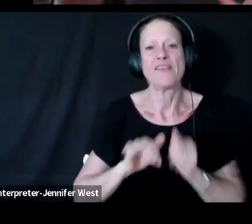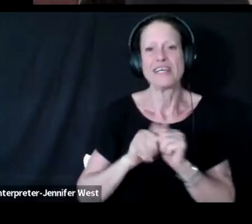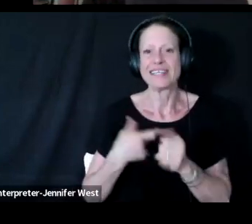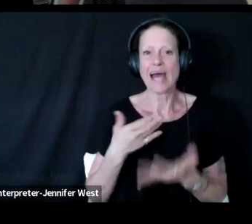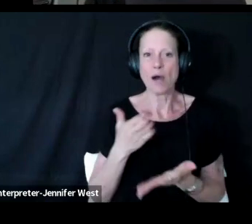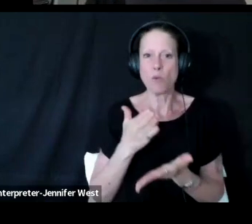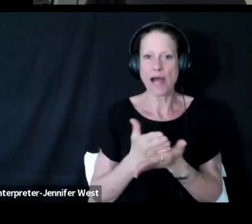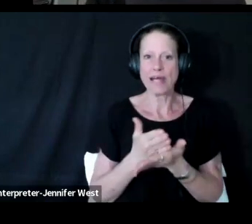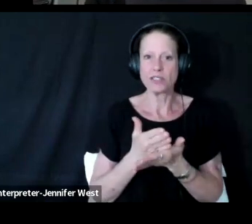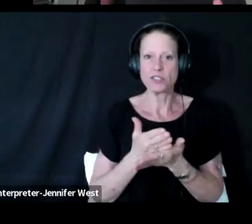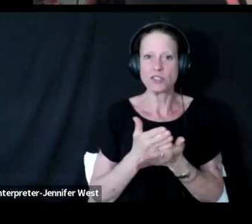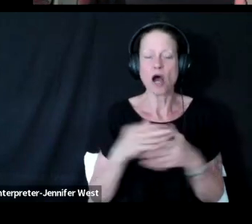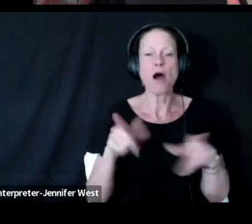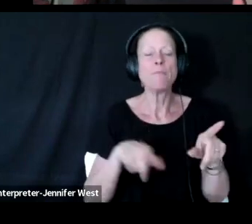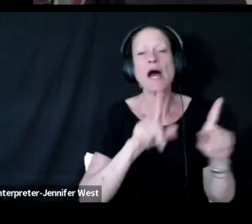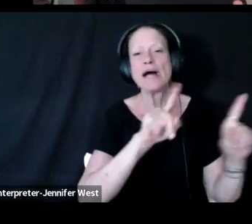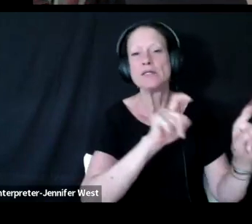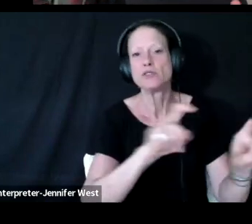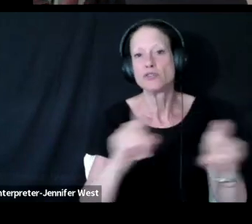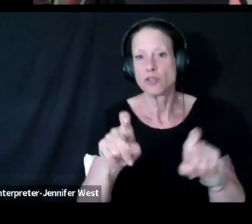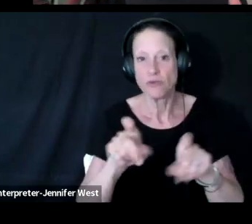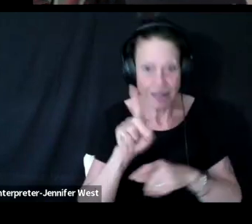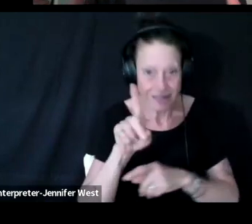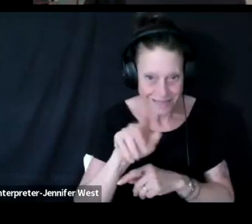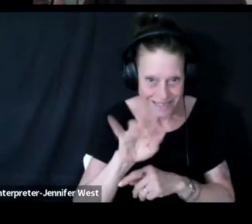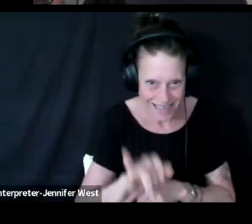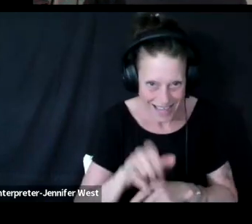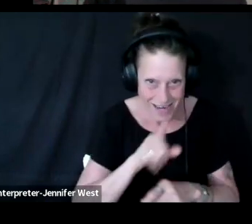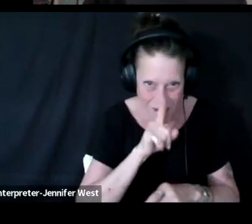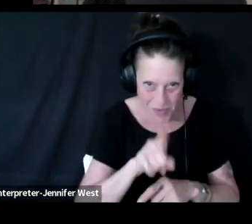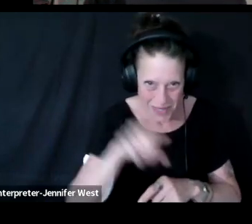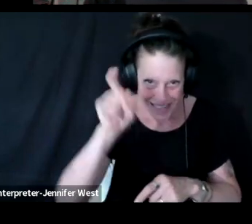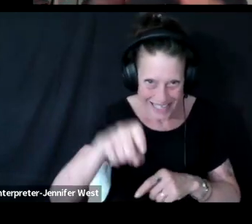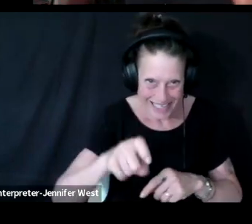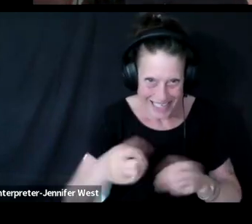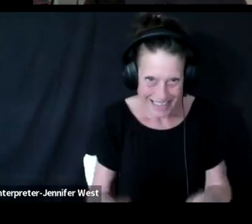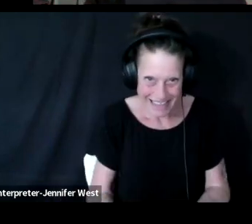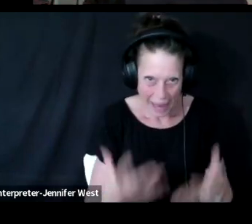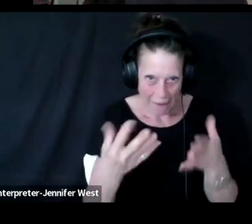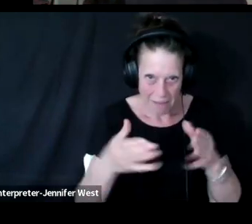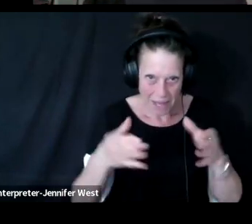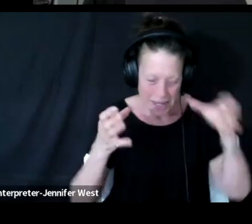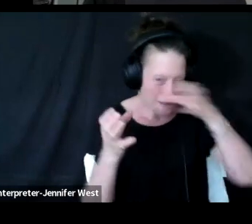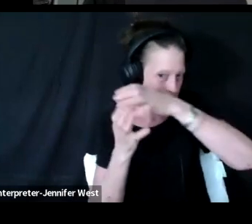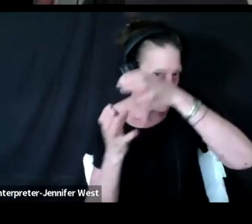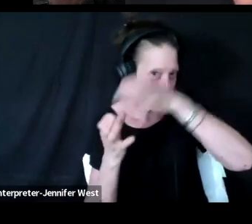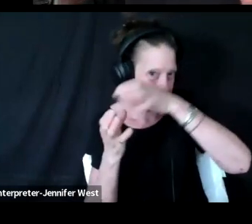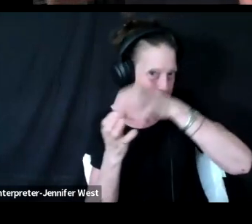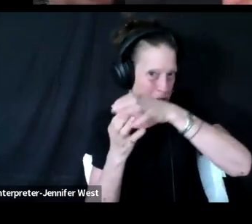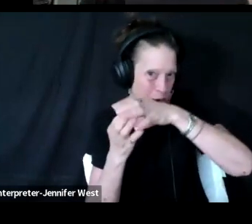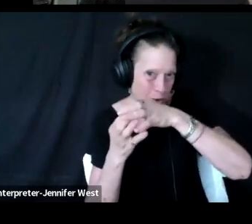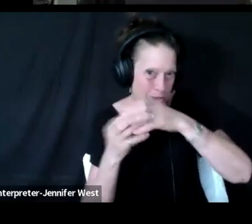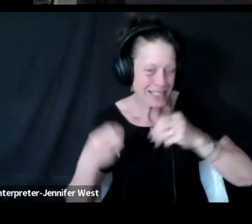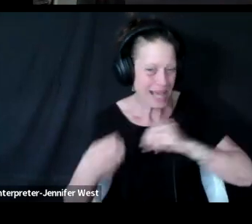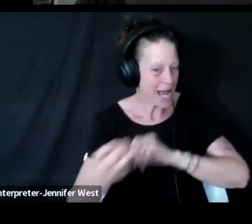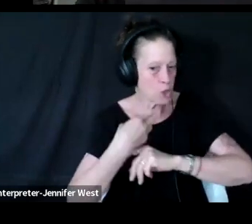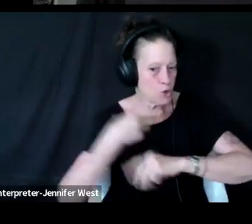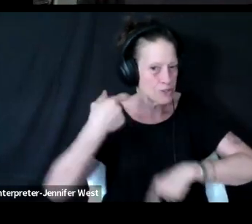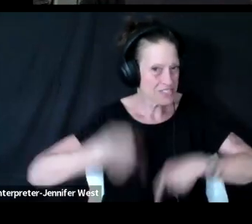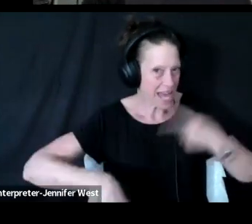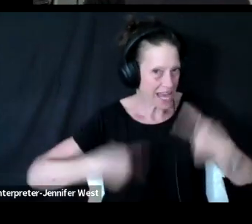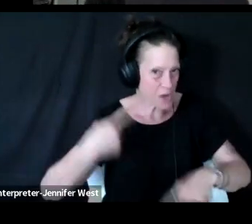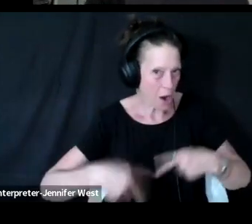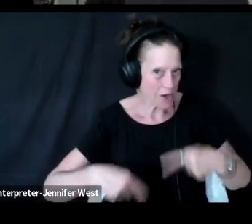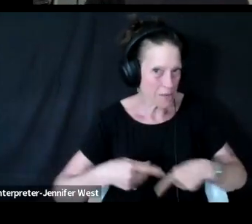quick survey of whether does Danny really need that many pillows. I usually lose that argument,